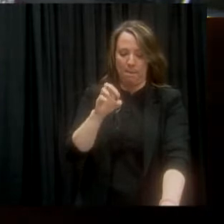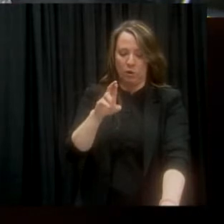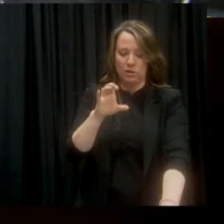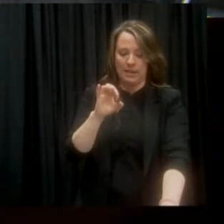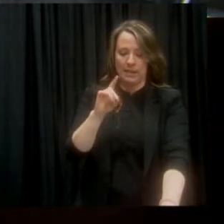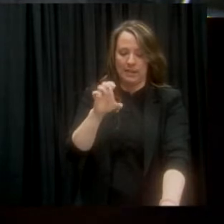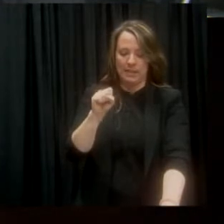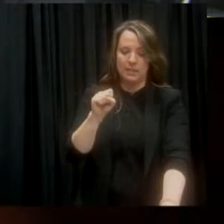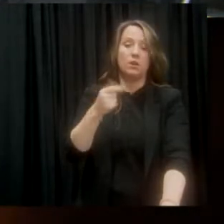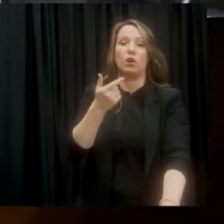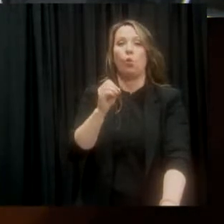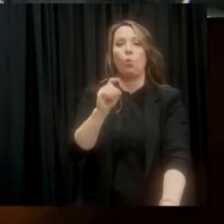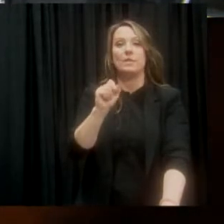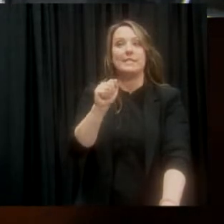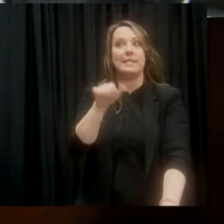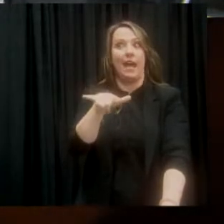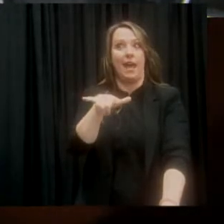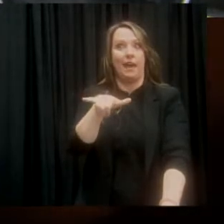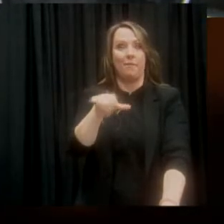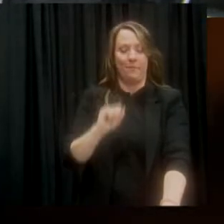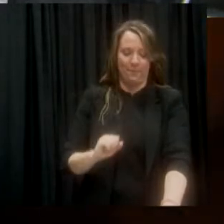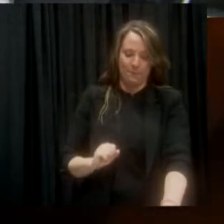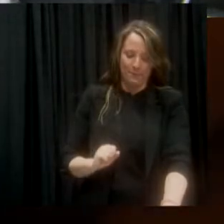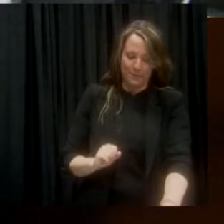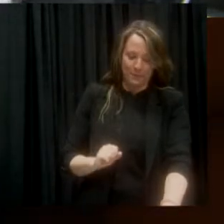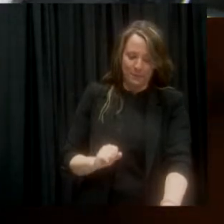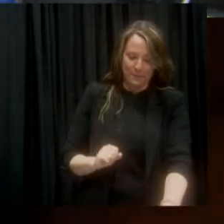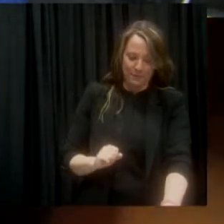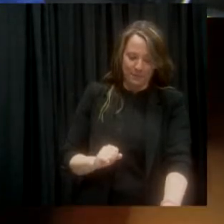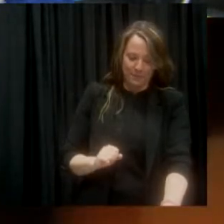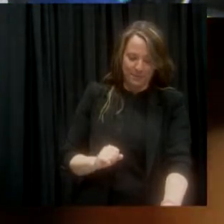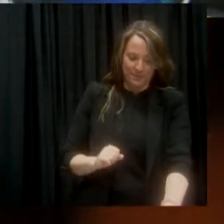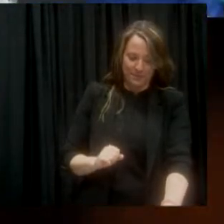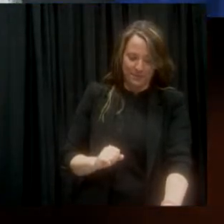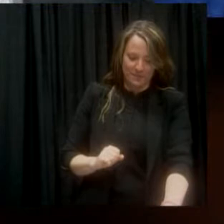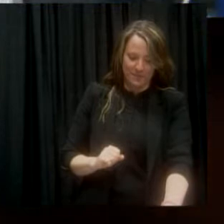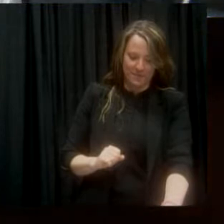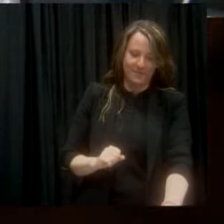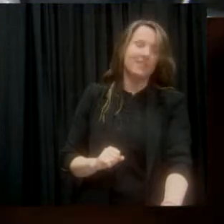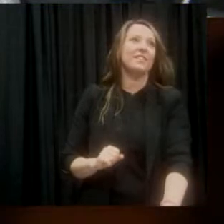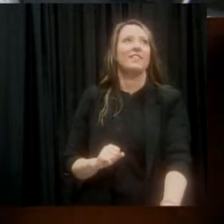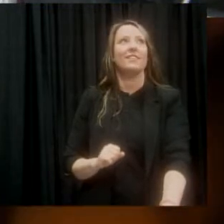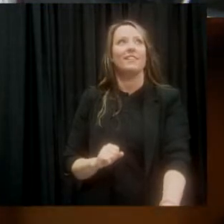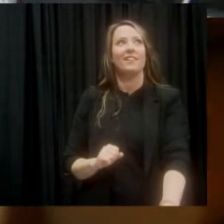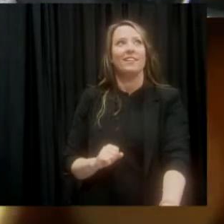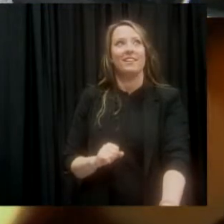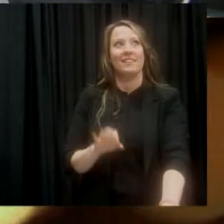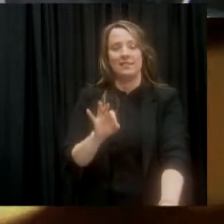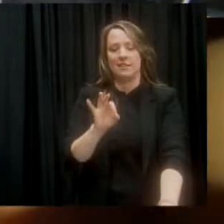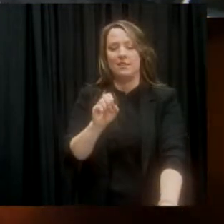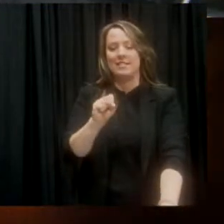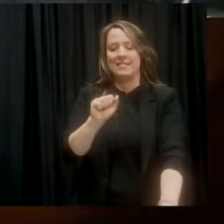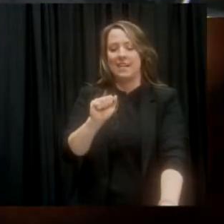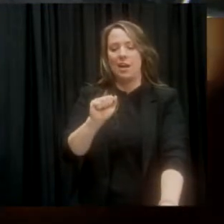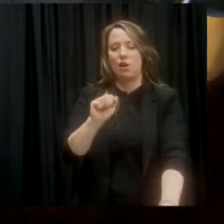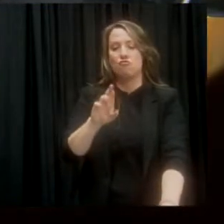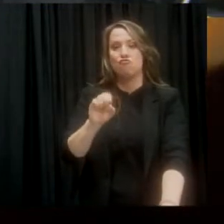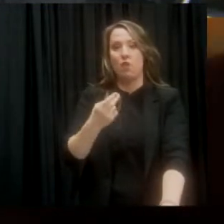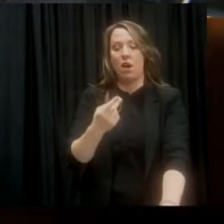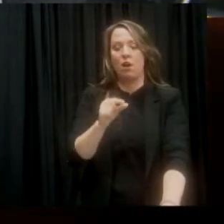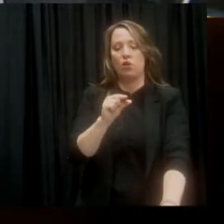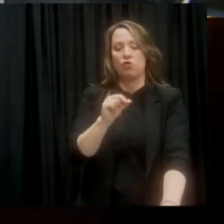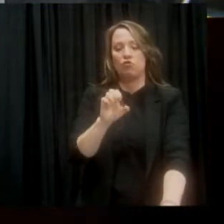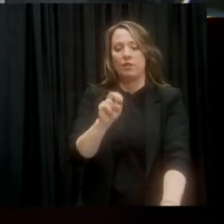Mercedes Gatte. Sarah